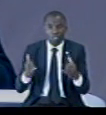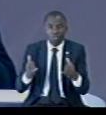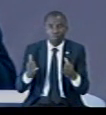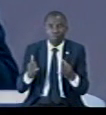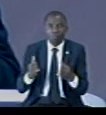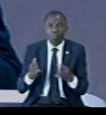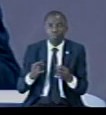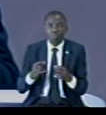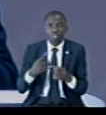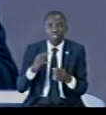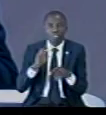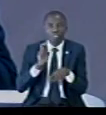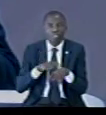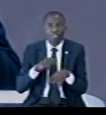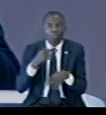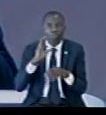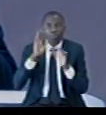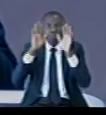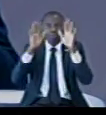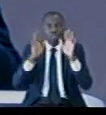The time of your miracle is